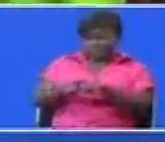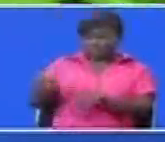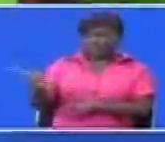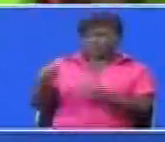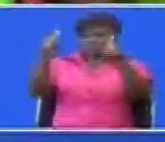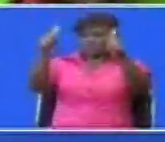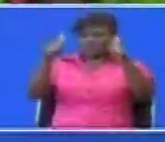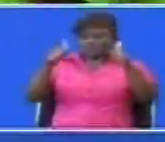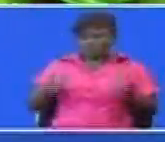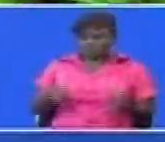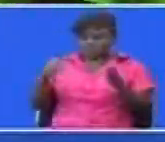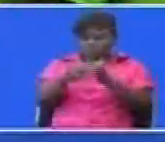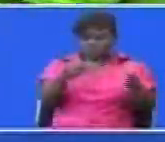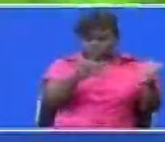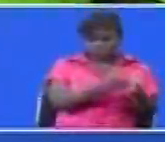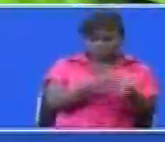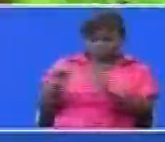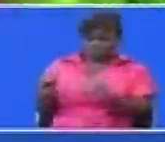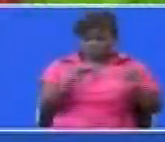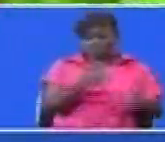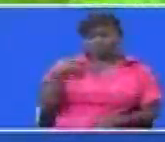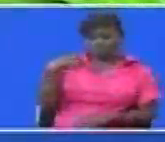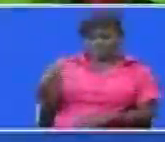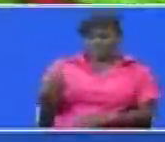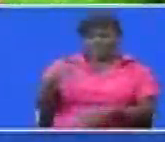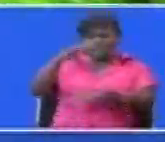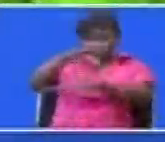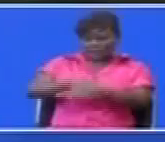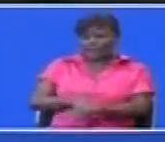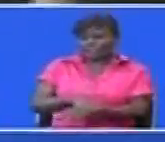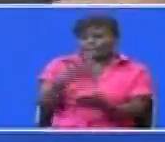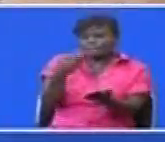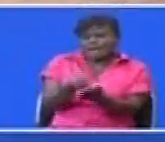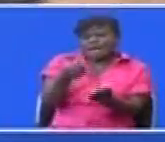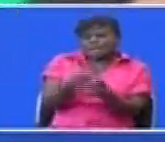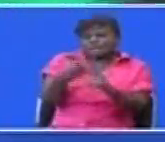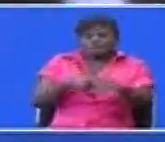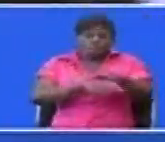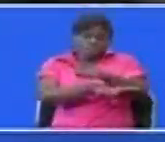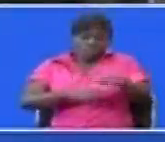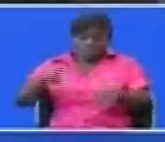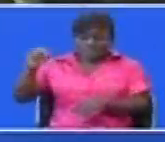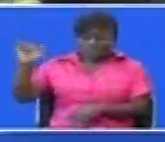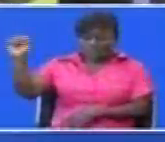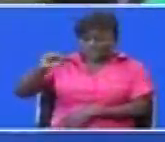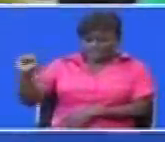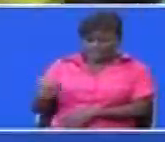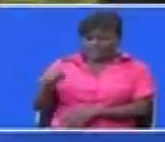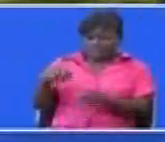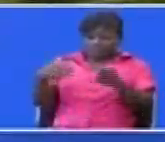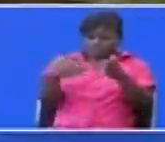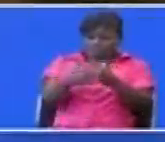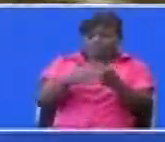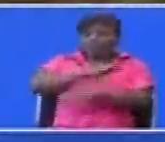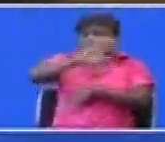gazette notice prohibiting the transfer of property that may have been purchased with funds embezzled from the National Youth Service. The property will be held until all